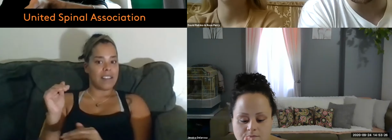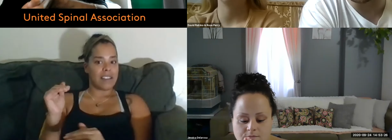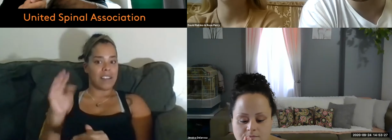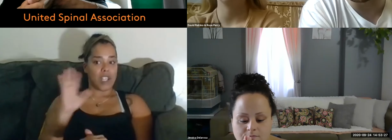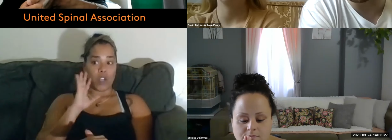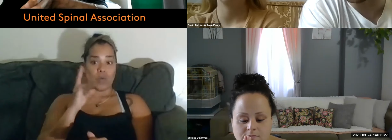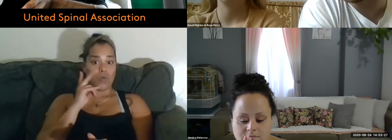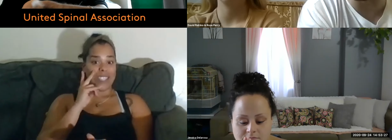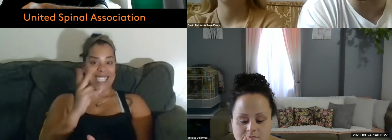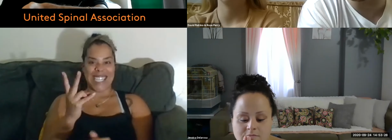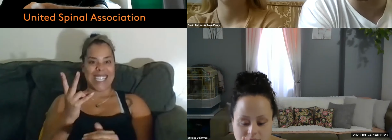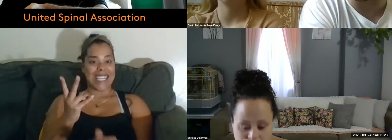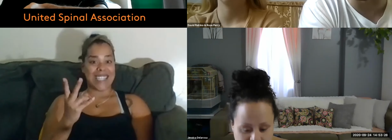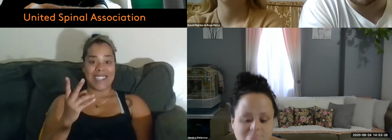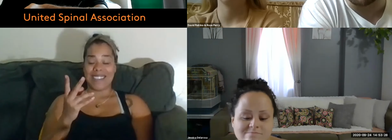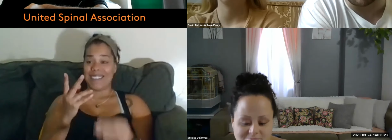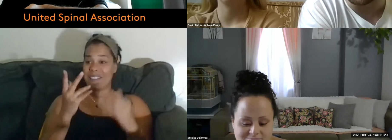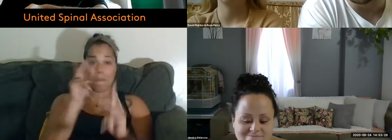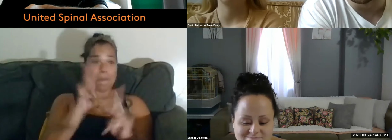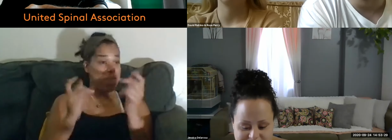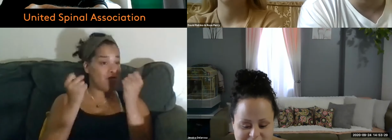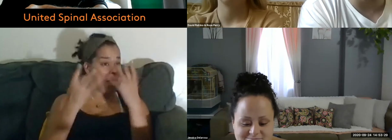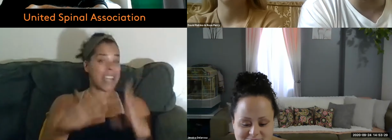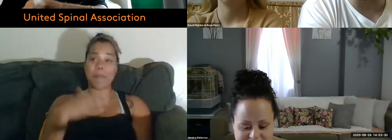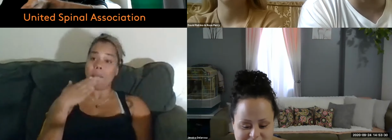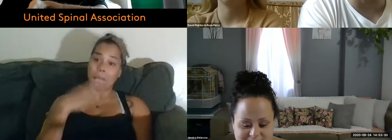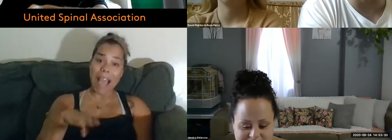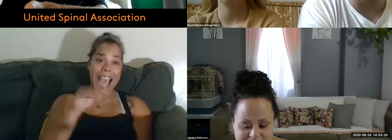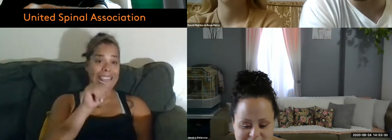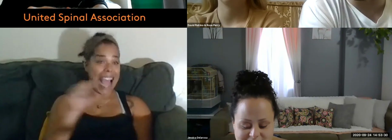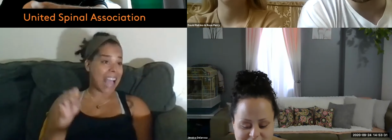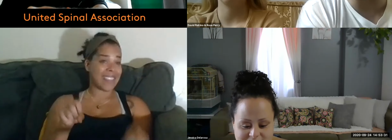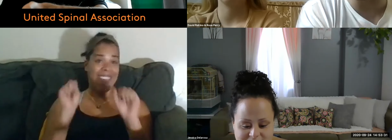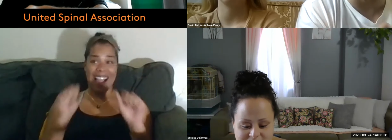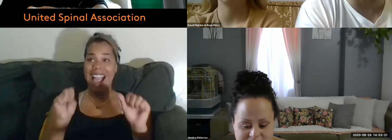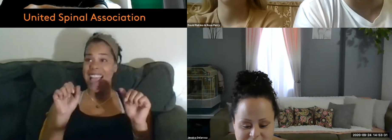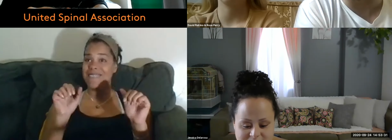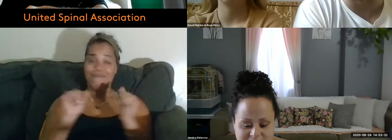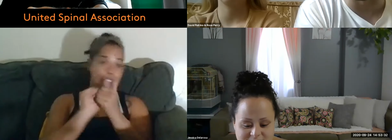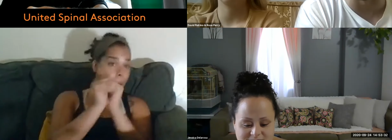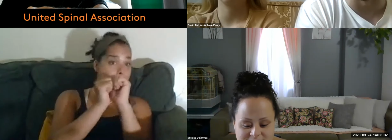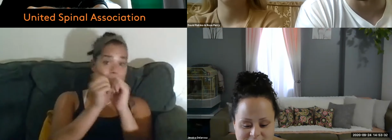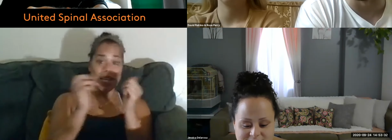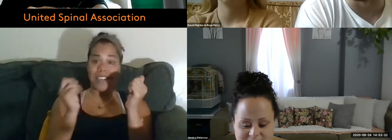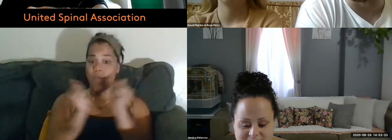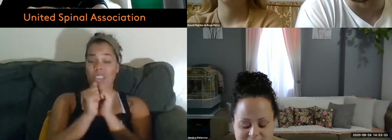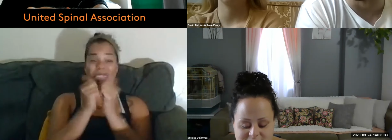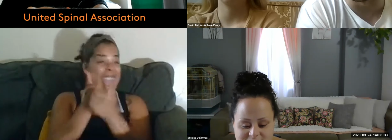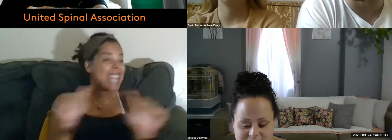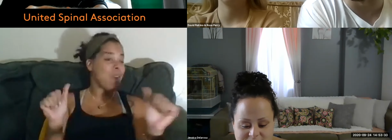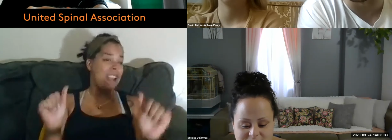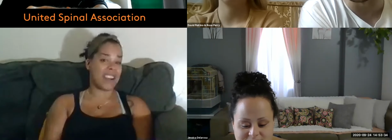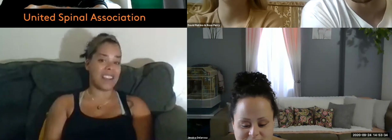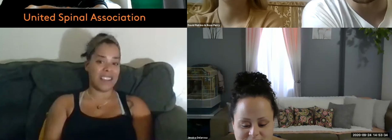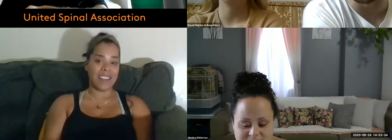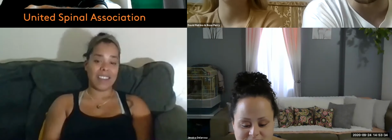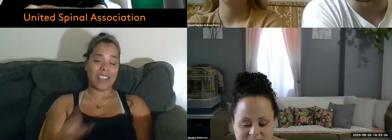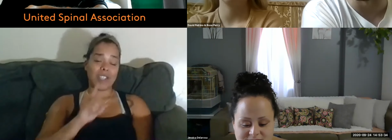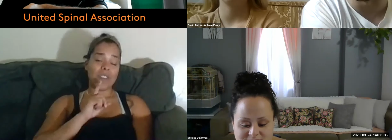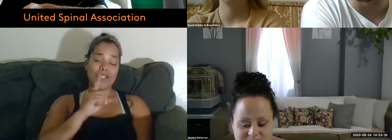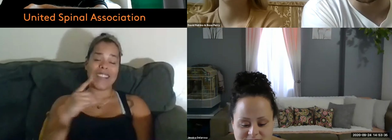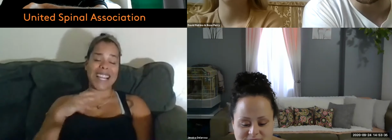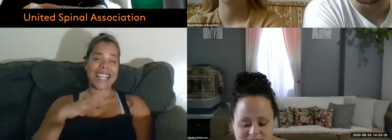of badasses who can take on anybody. And, you know, that's the exciting and, you know, cool lesson that I've been learning